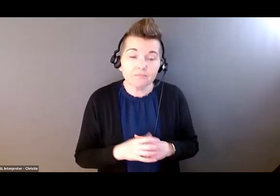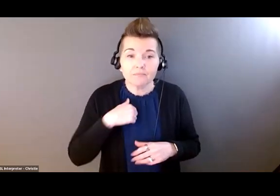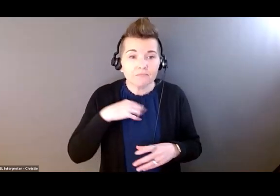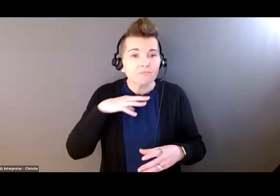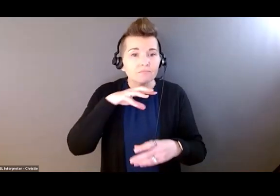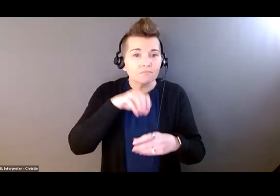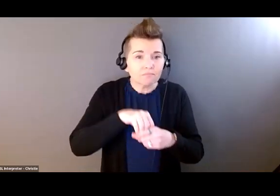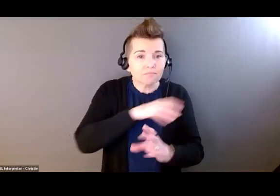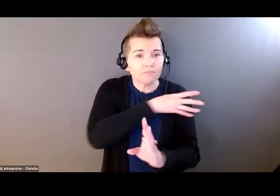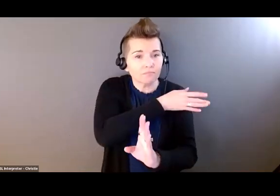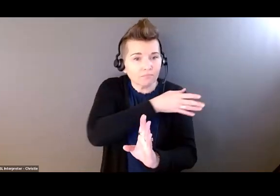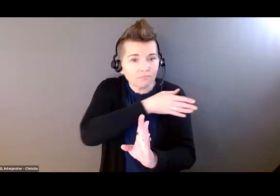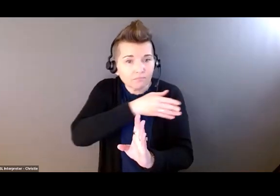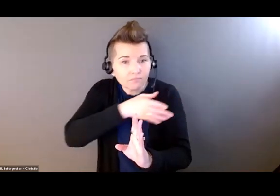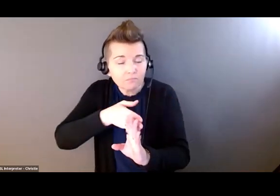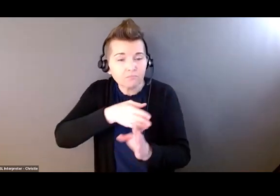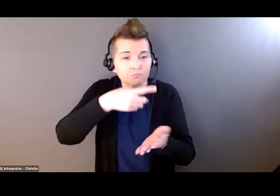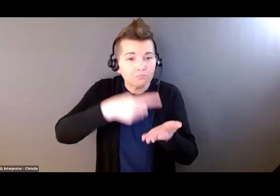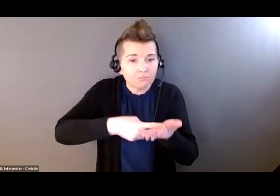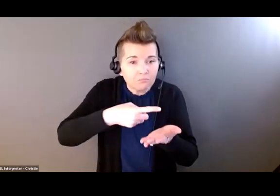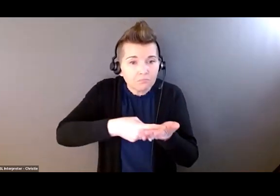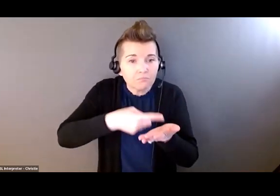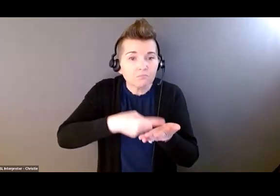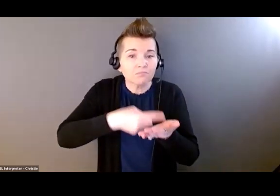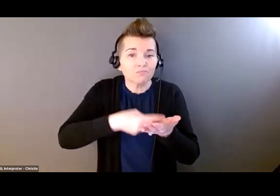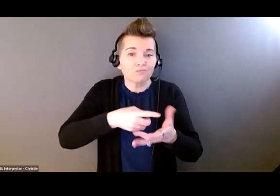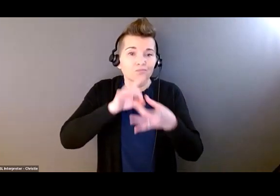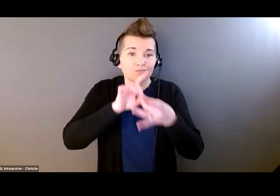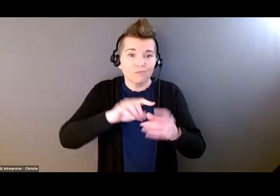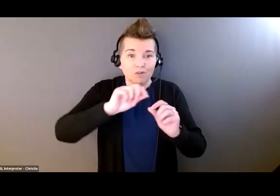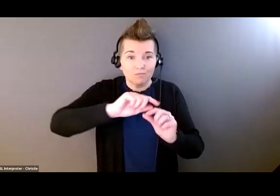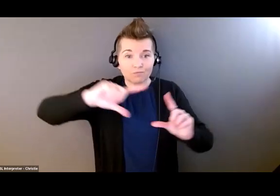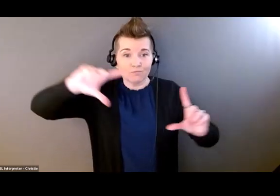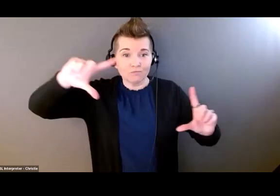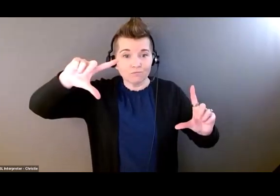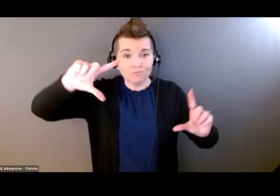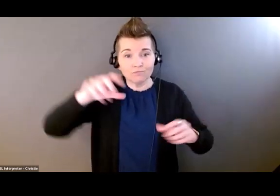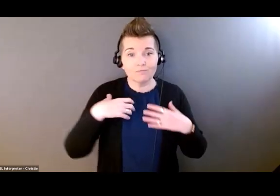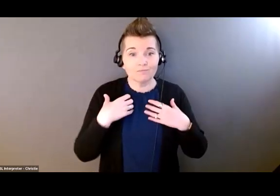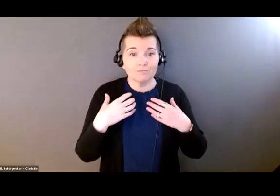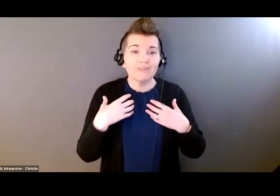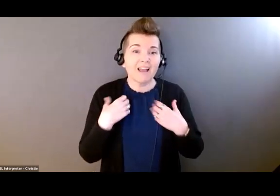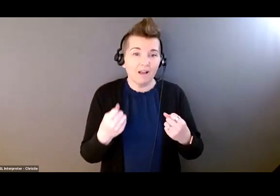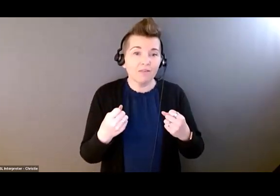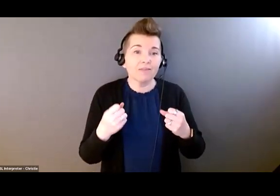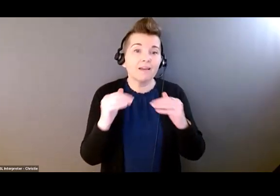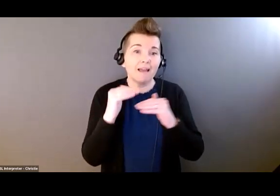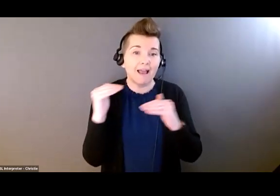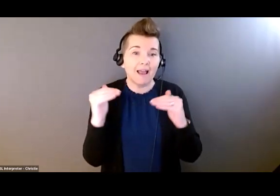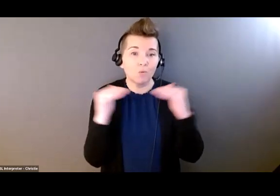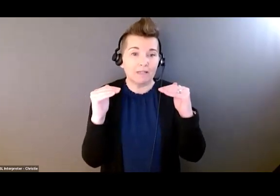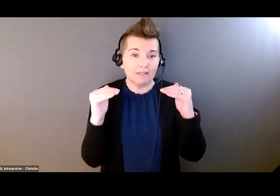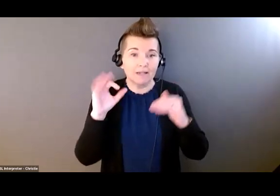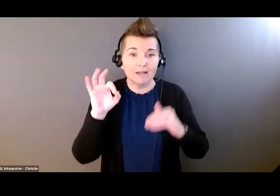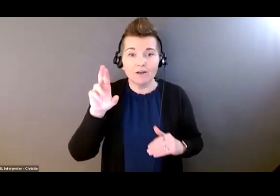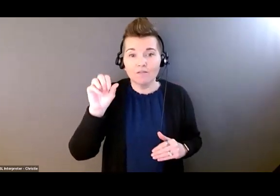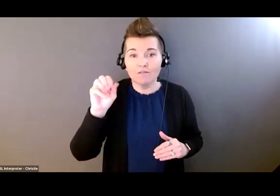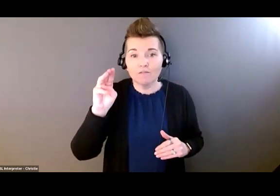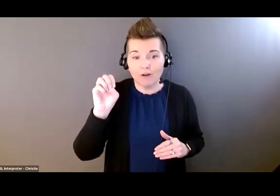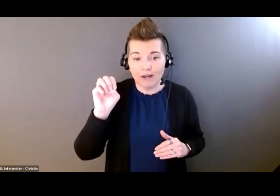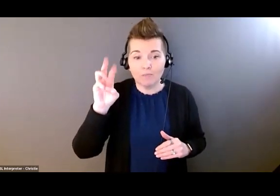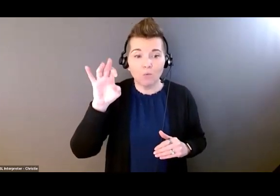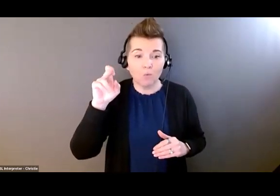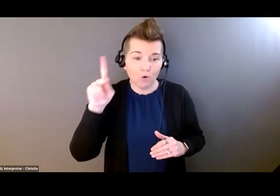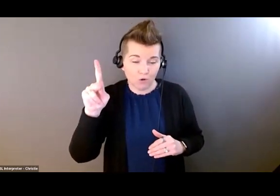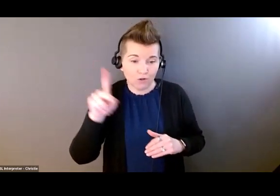this has involved being a part of the dialogue that formed what you see as the Health Equity Framework